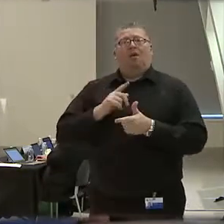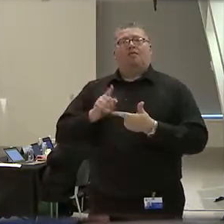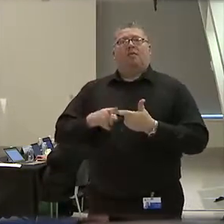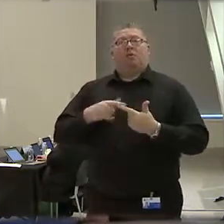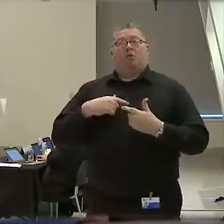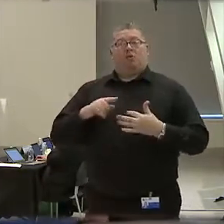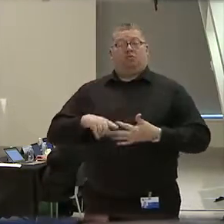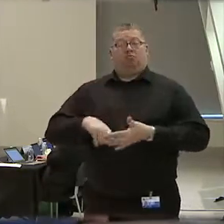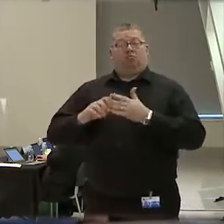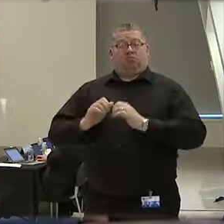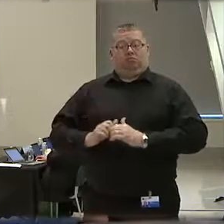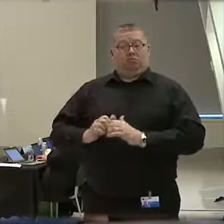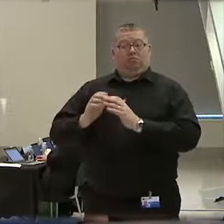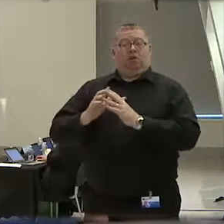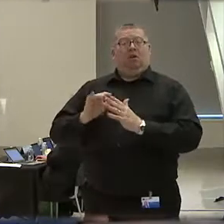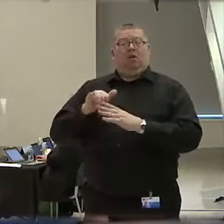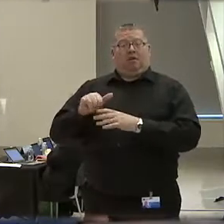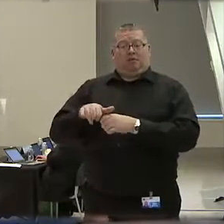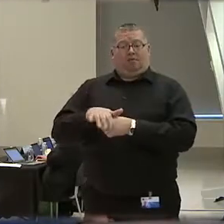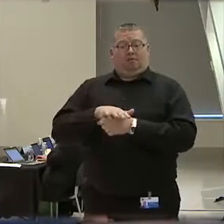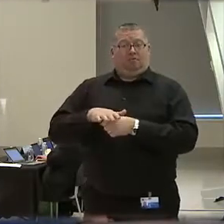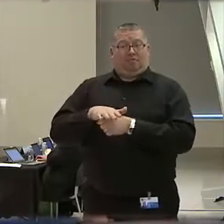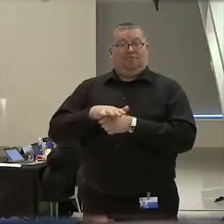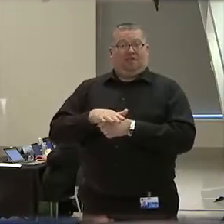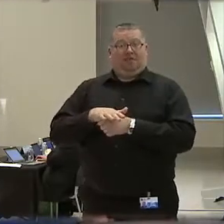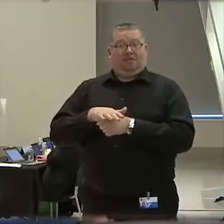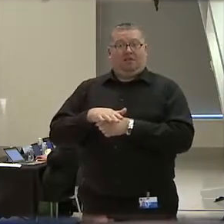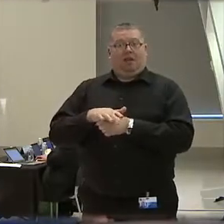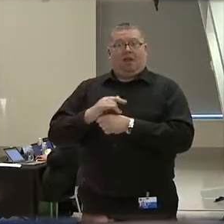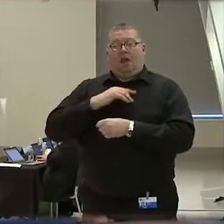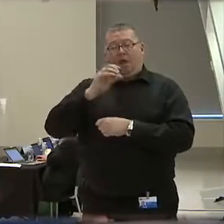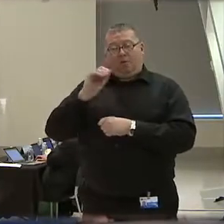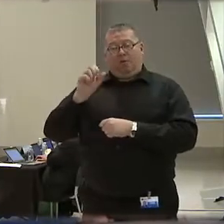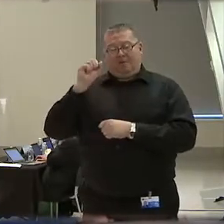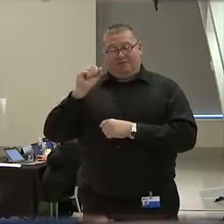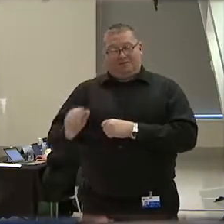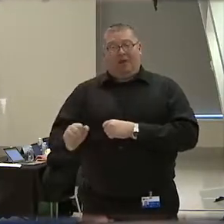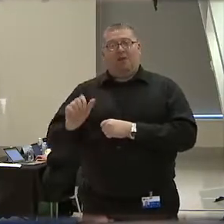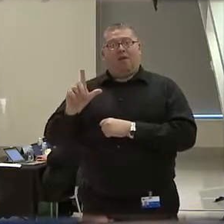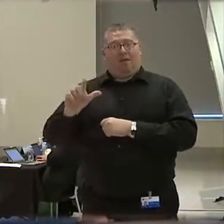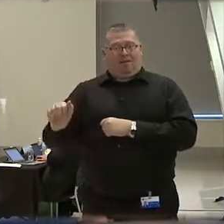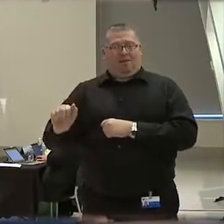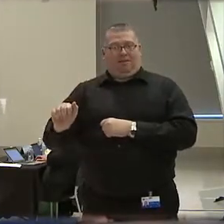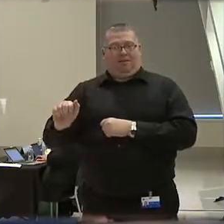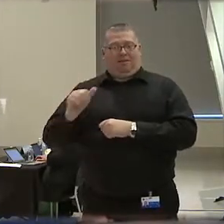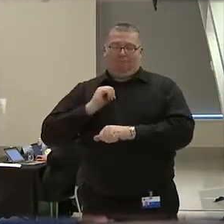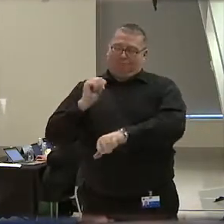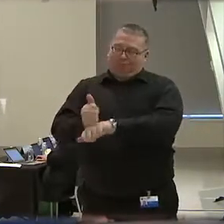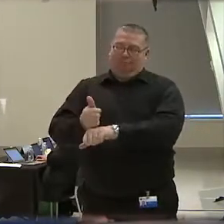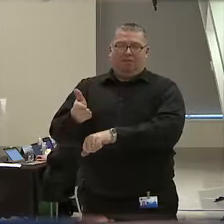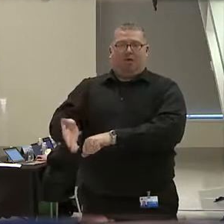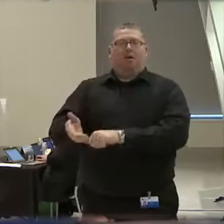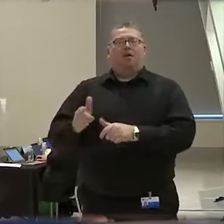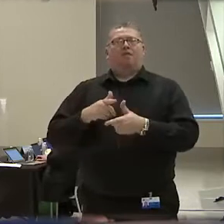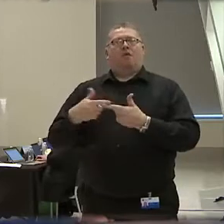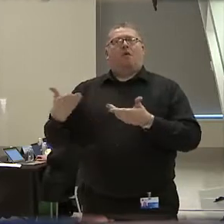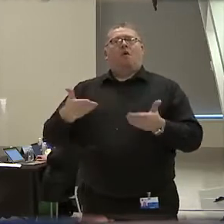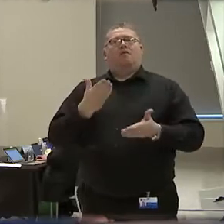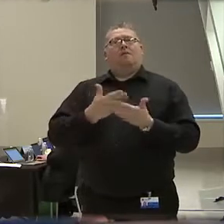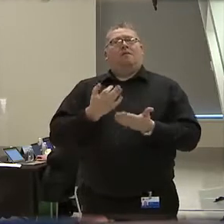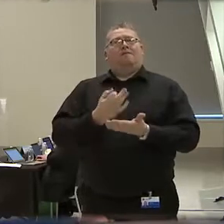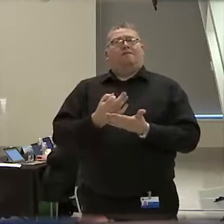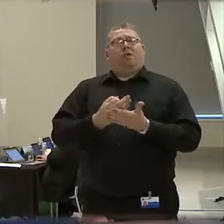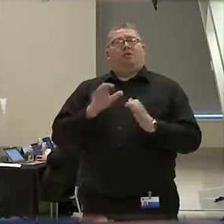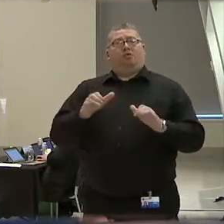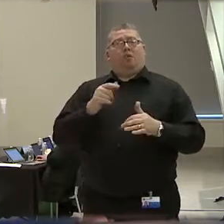first did in-car video, I put them in South Los Angeles. When I got offered some funding to help me